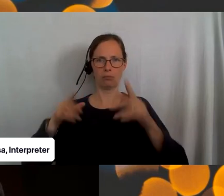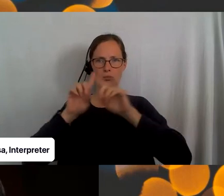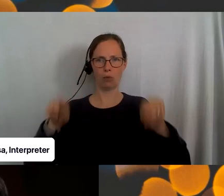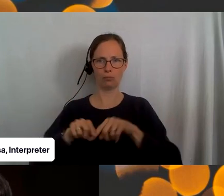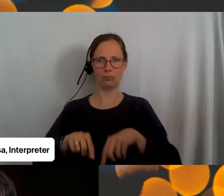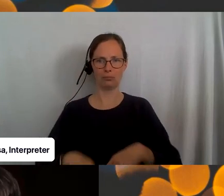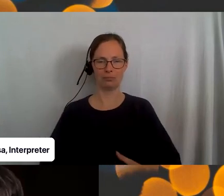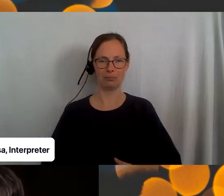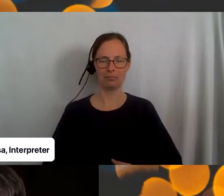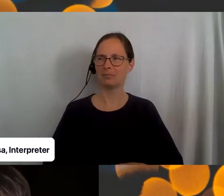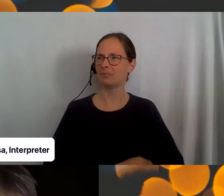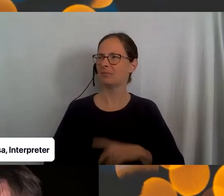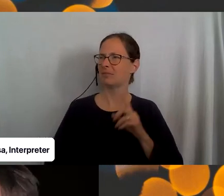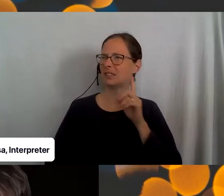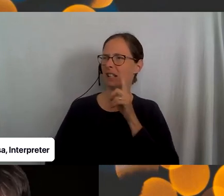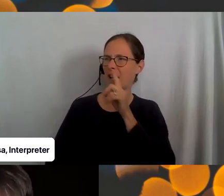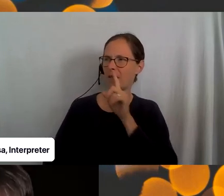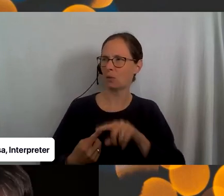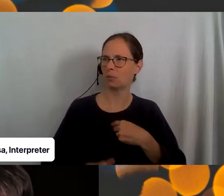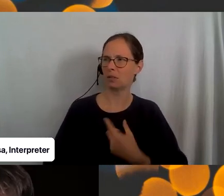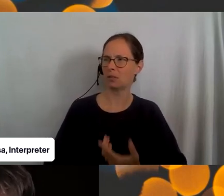That's sounds like fake news to me.